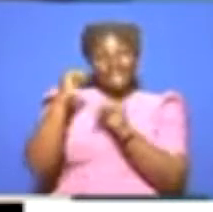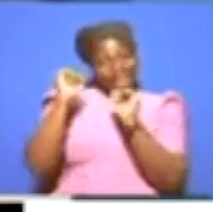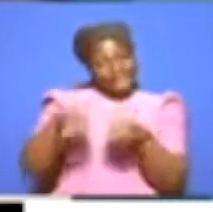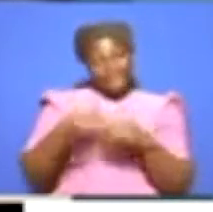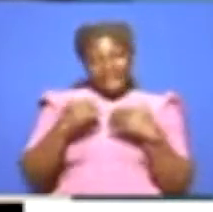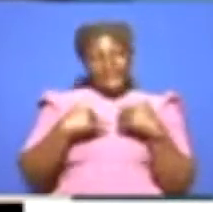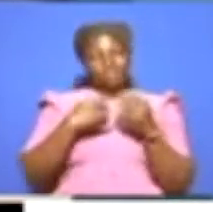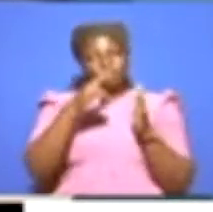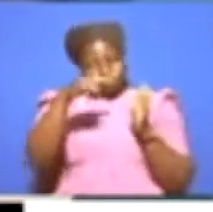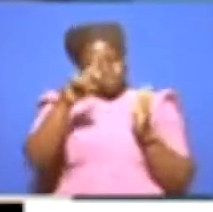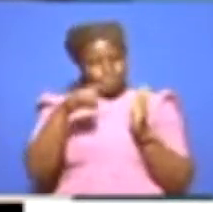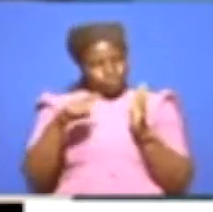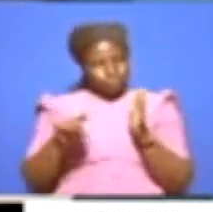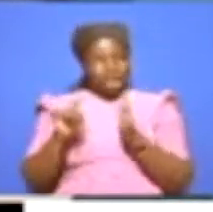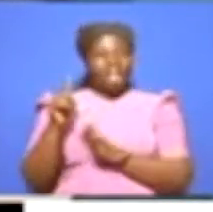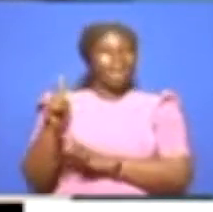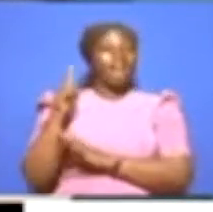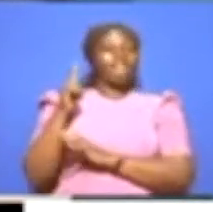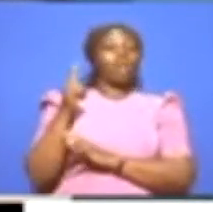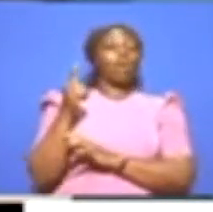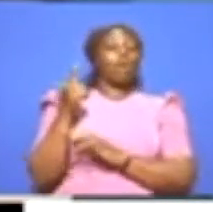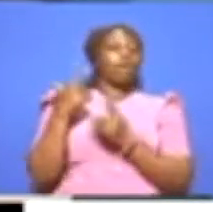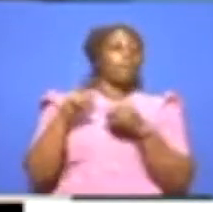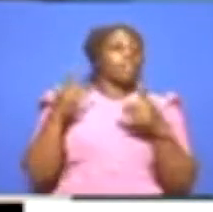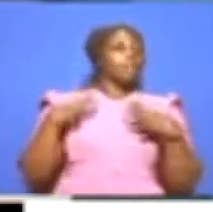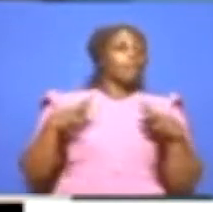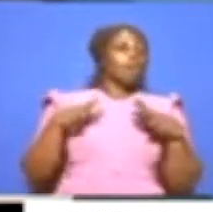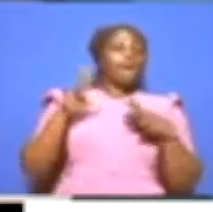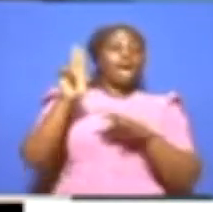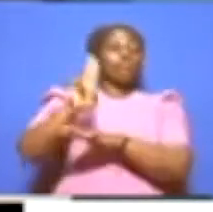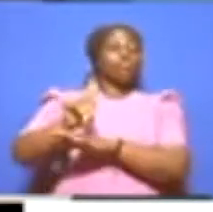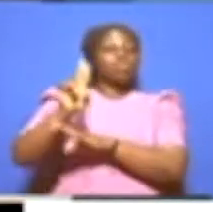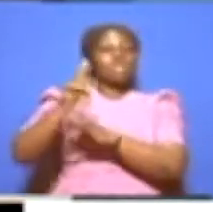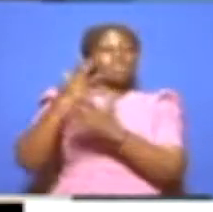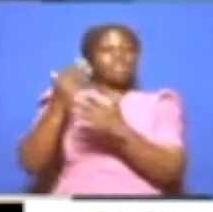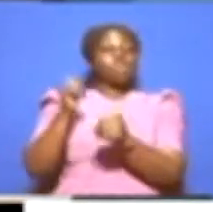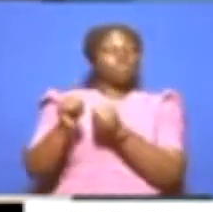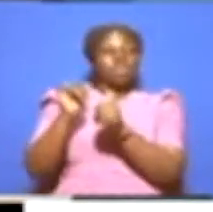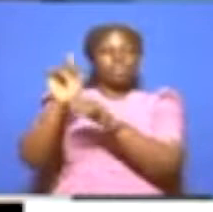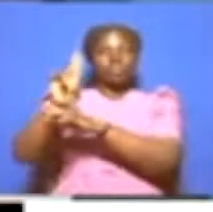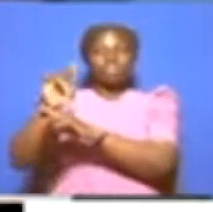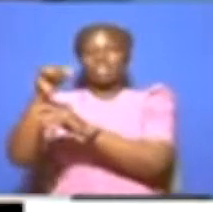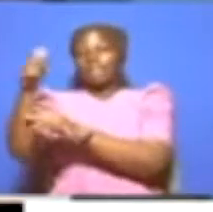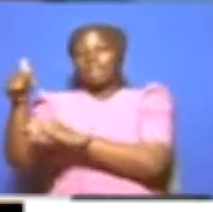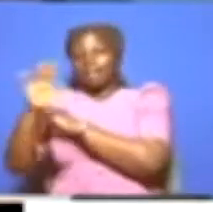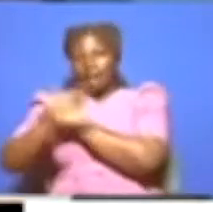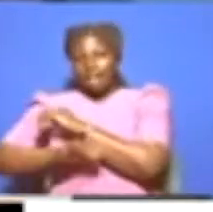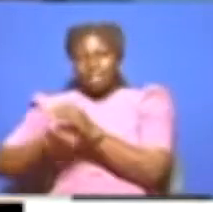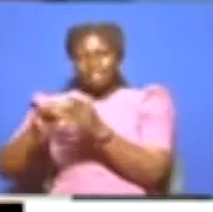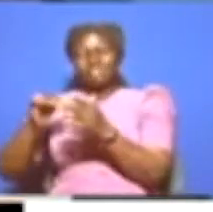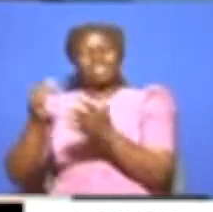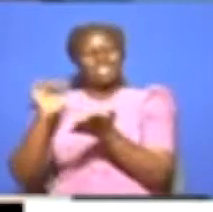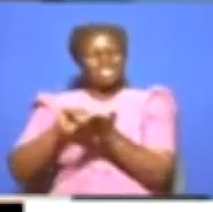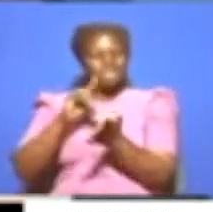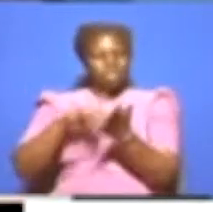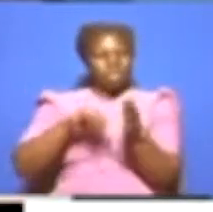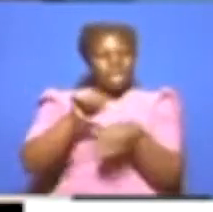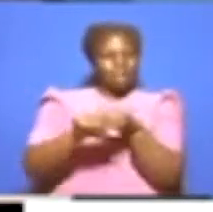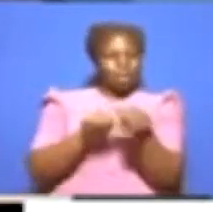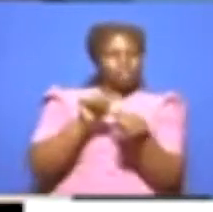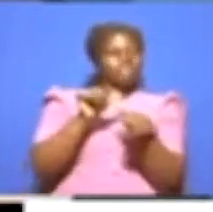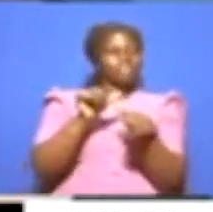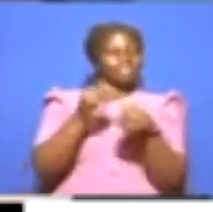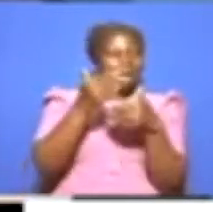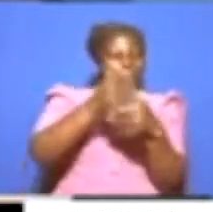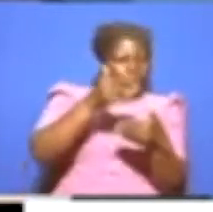application, the app that people are using is based in another country, again, what about the jurisdiction of the laws that apply? These have been other